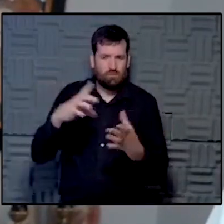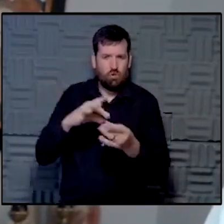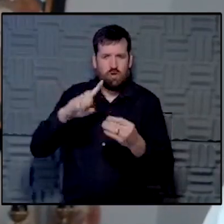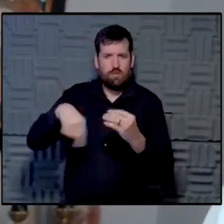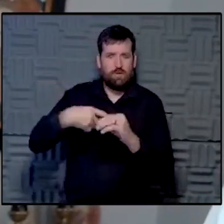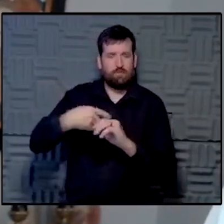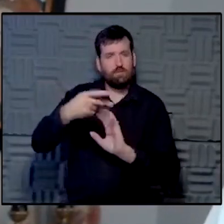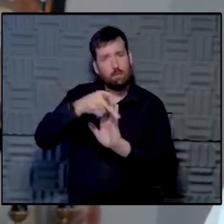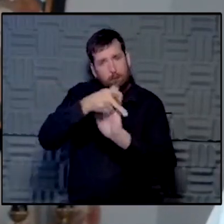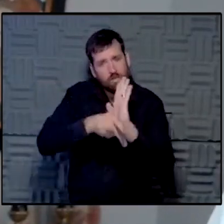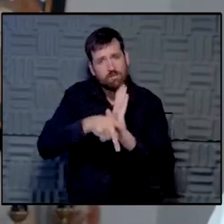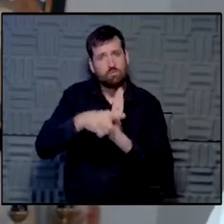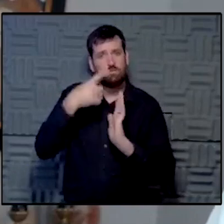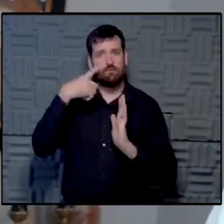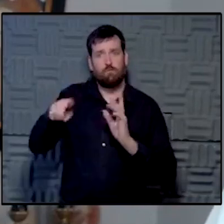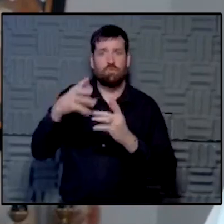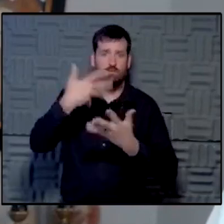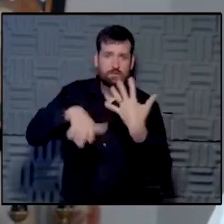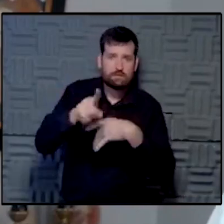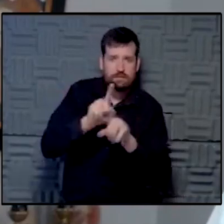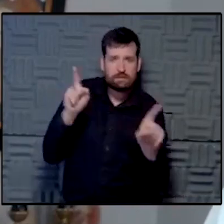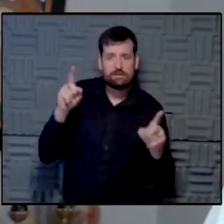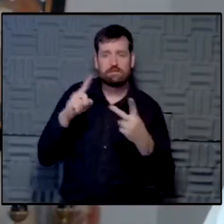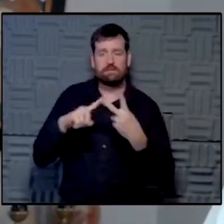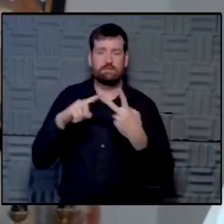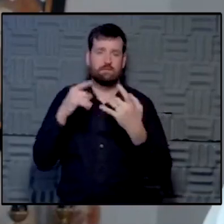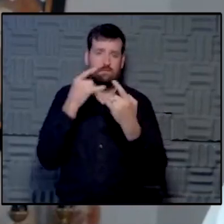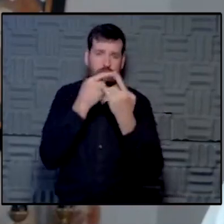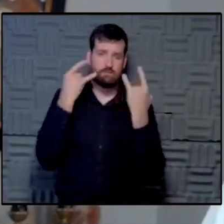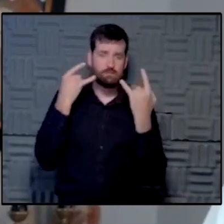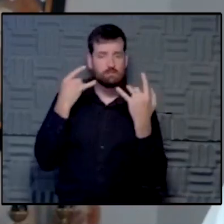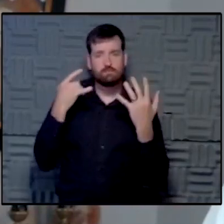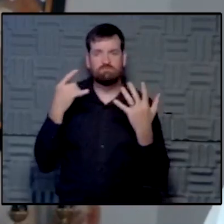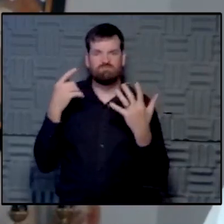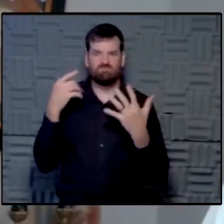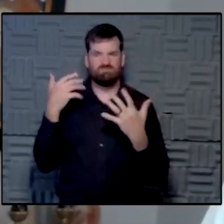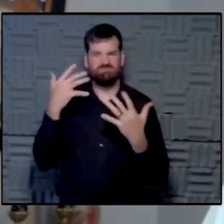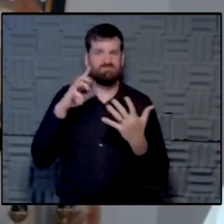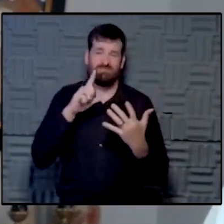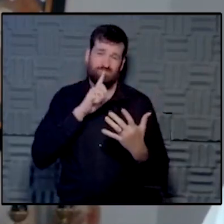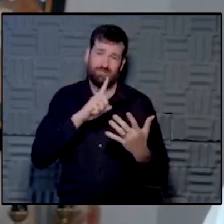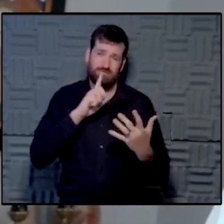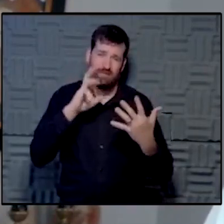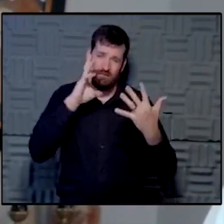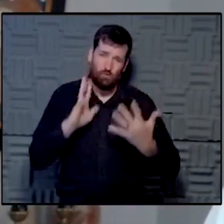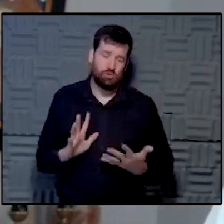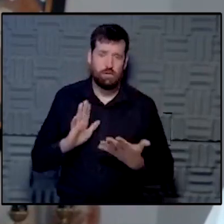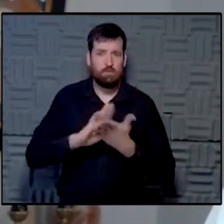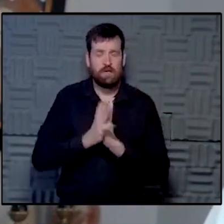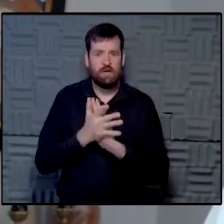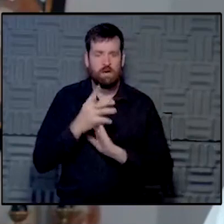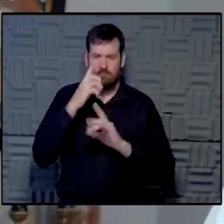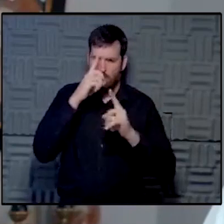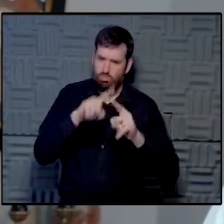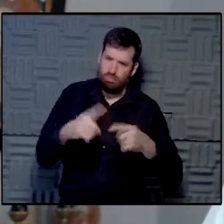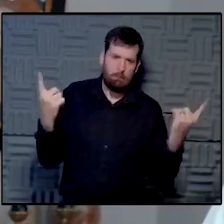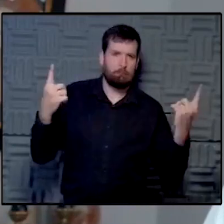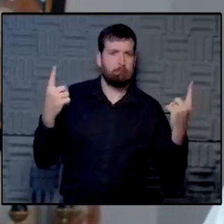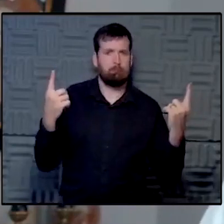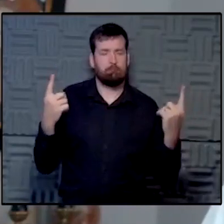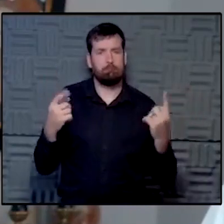along of distancing and mask wearing and the like. And I think it's really unfortunate that it has become so divisive,